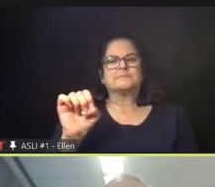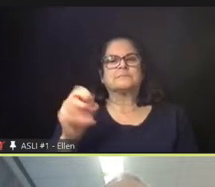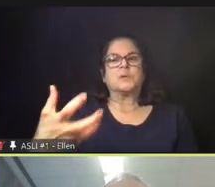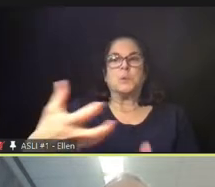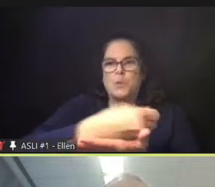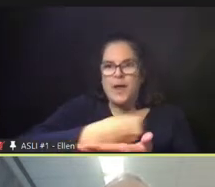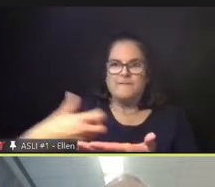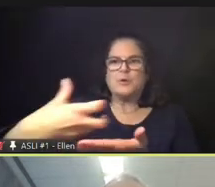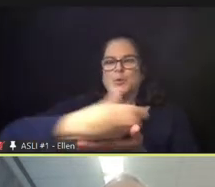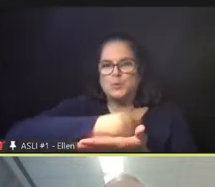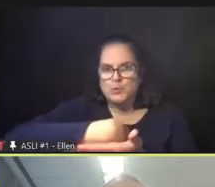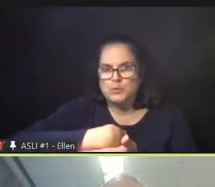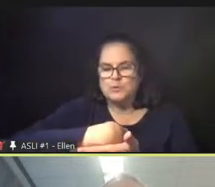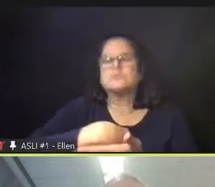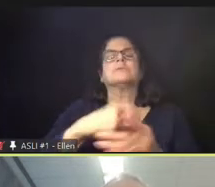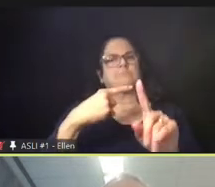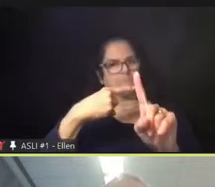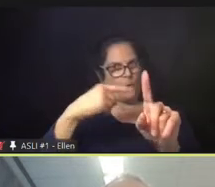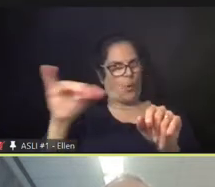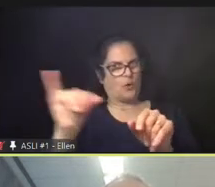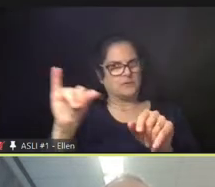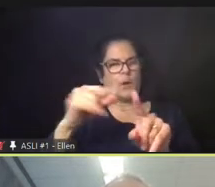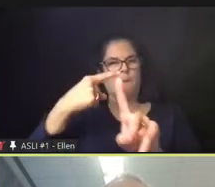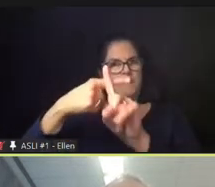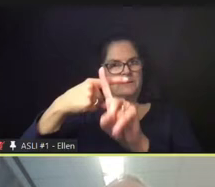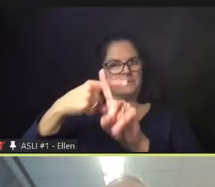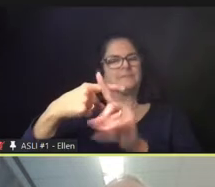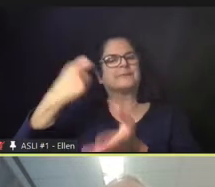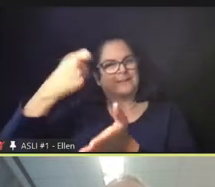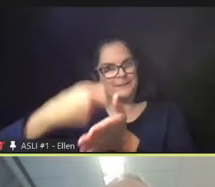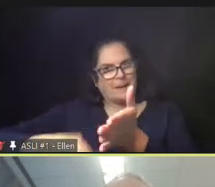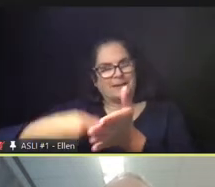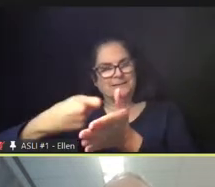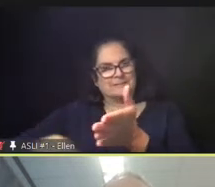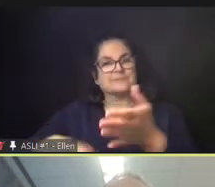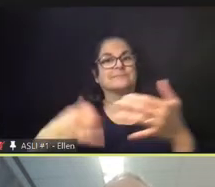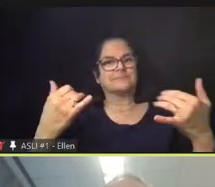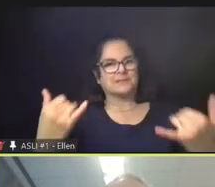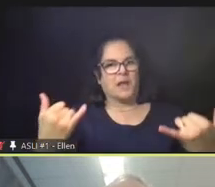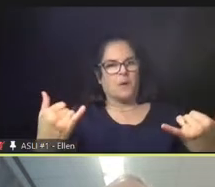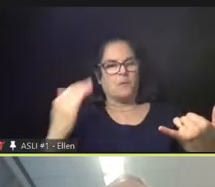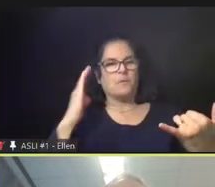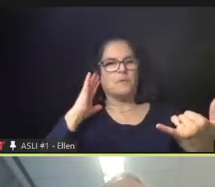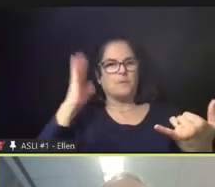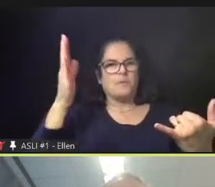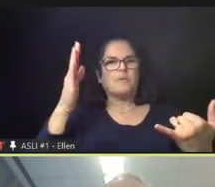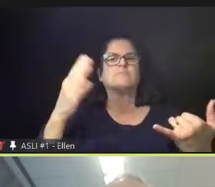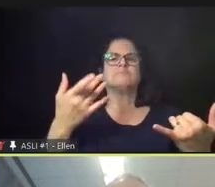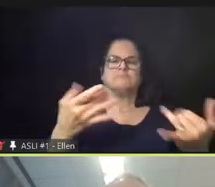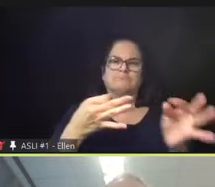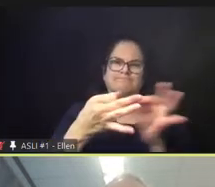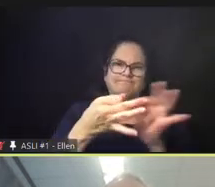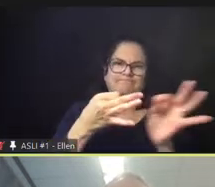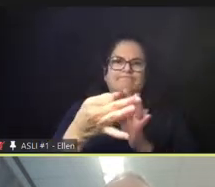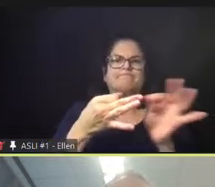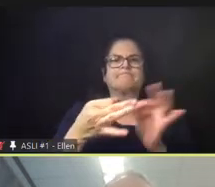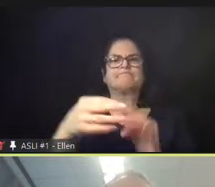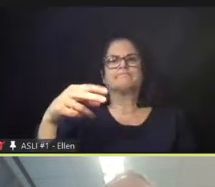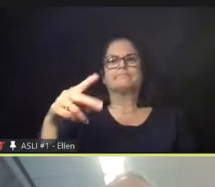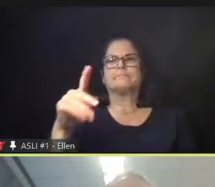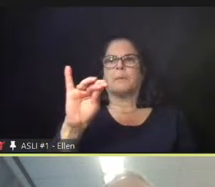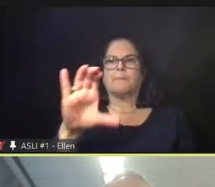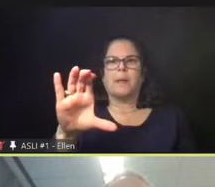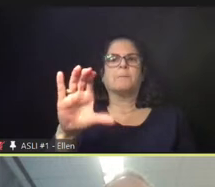system-generated revenues, coupled with the positive variance on expenses. We'll now talk about the